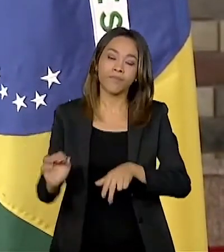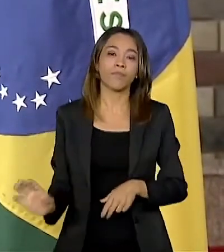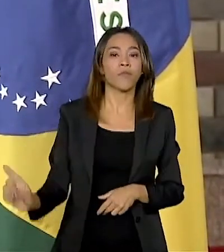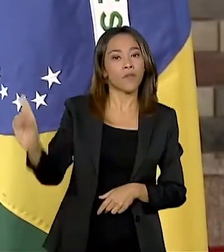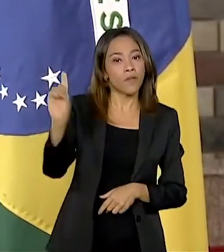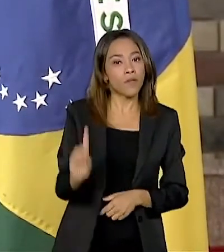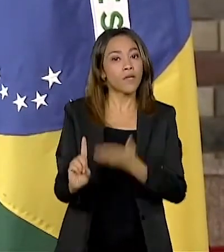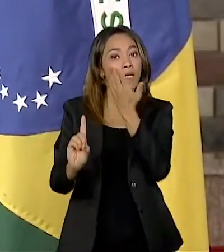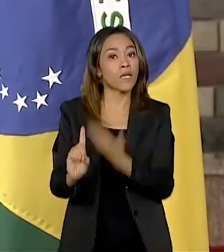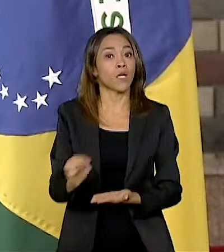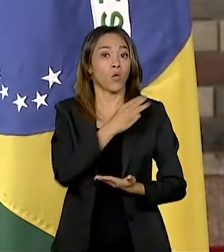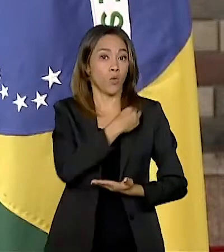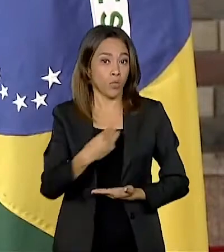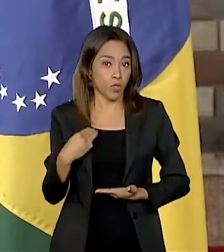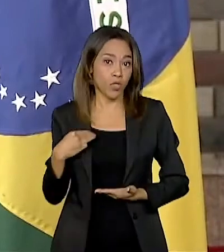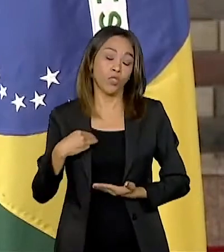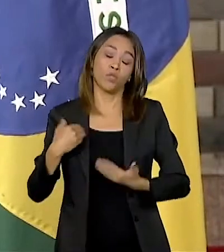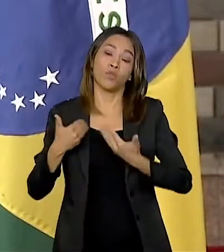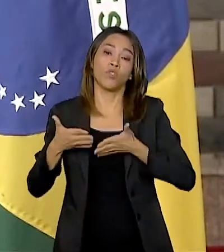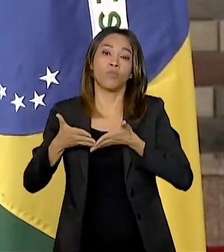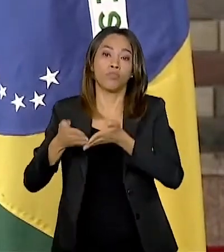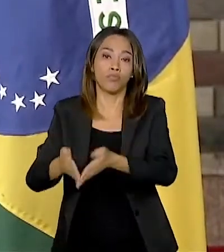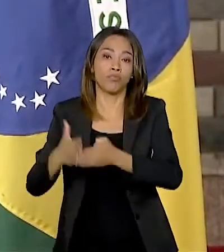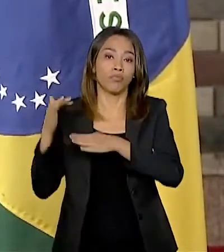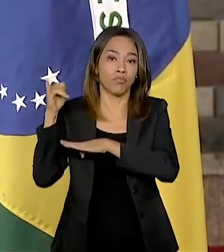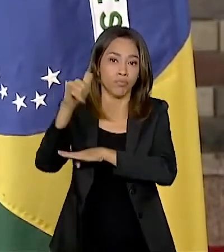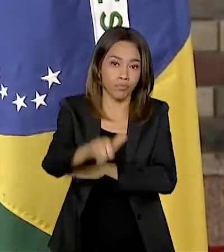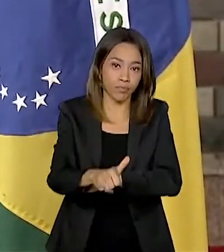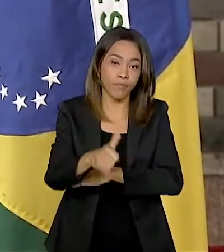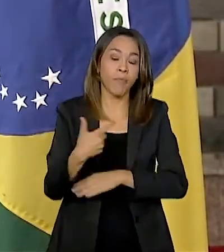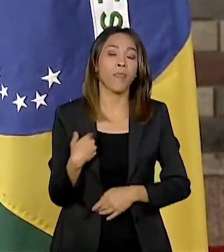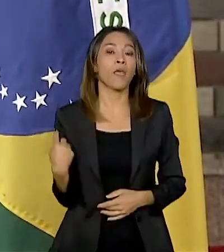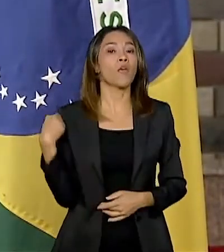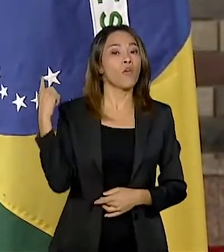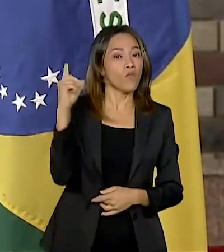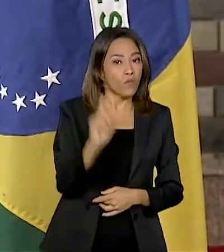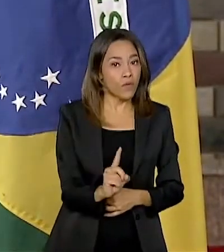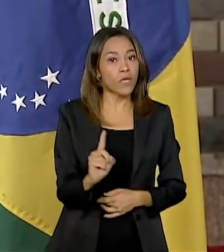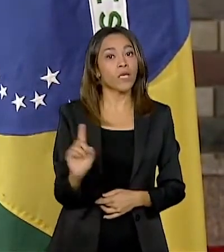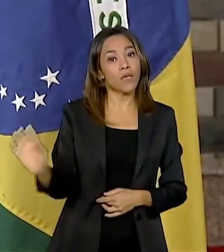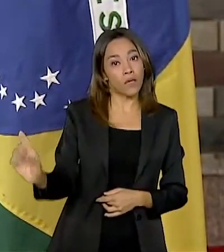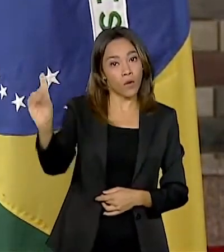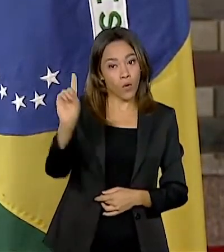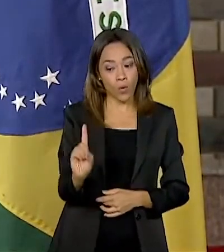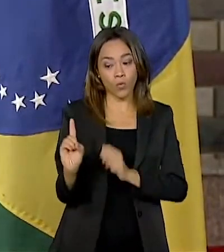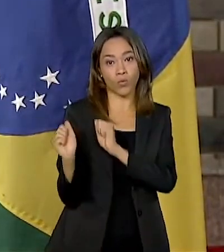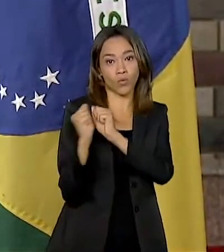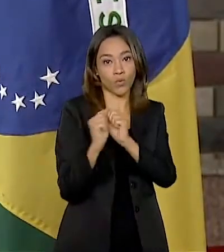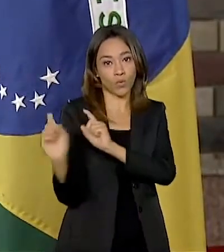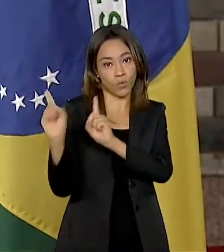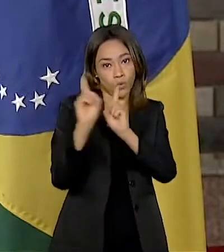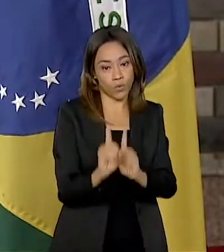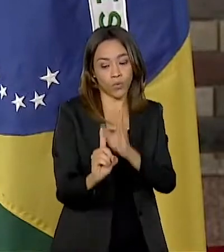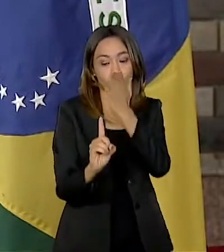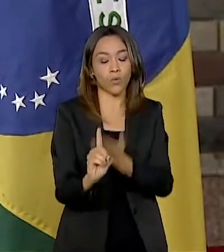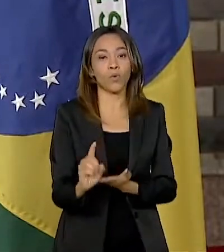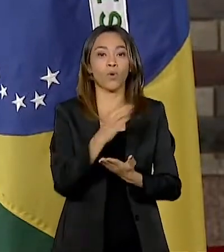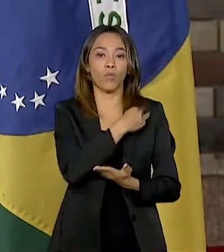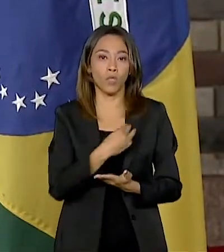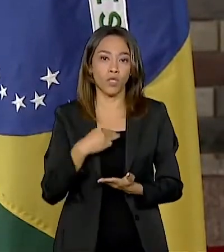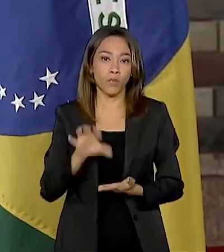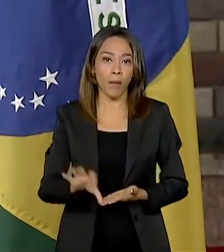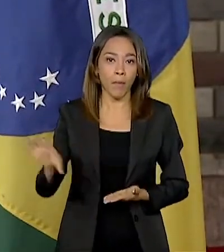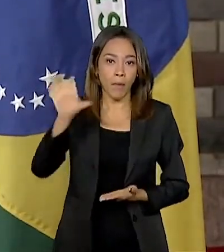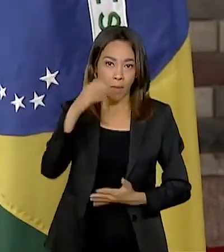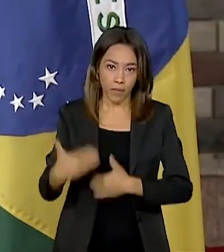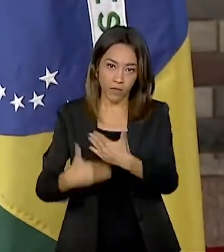ministro de portos e aeroportos. With my minister for ports and airports. Eu vim aqui com o ministro da integração nacional, integração regional. I came here with